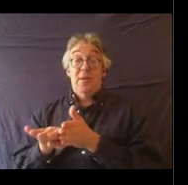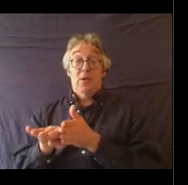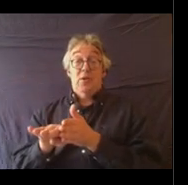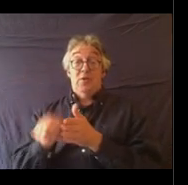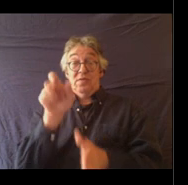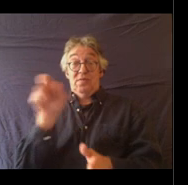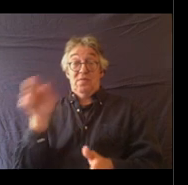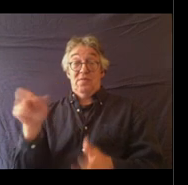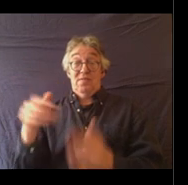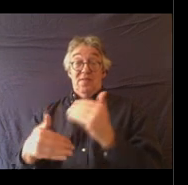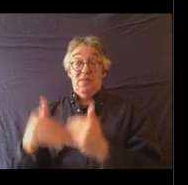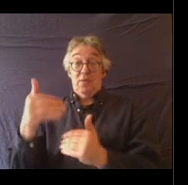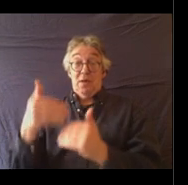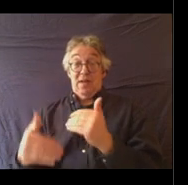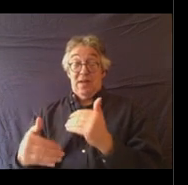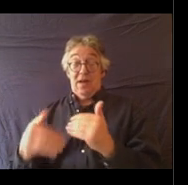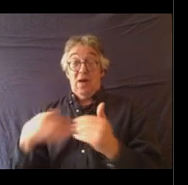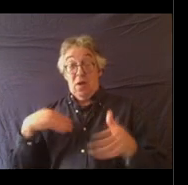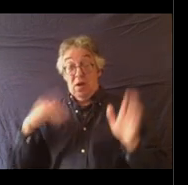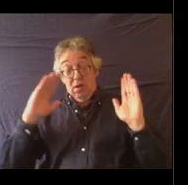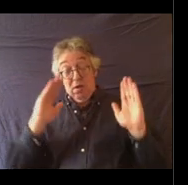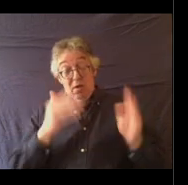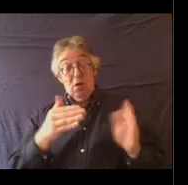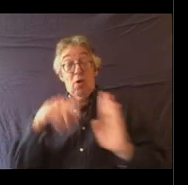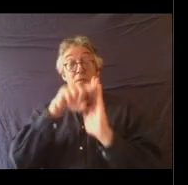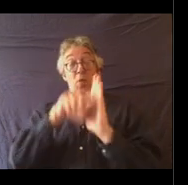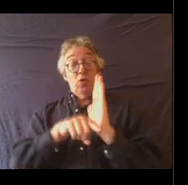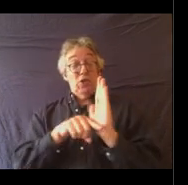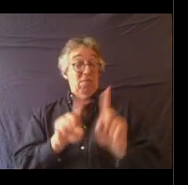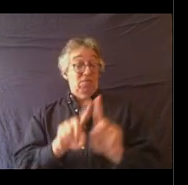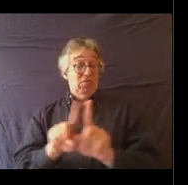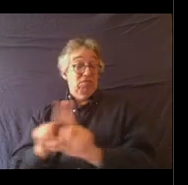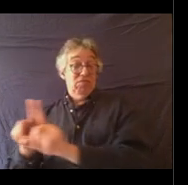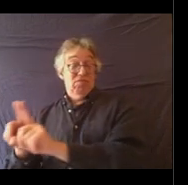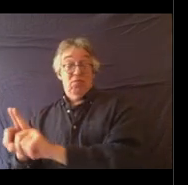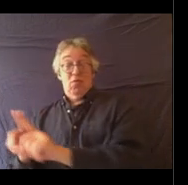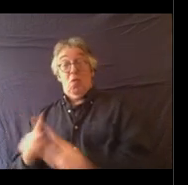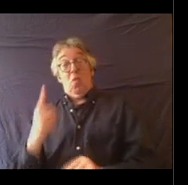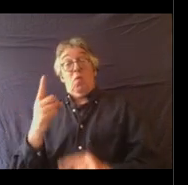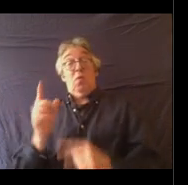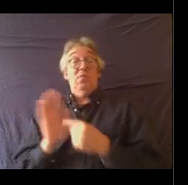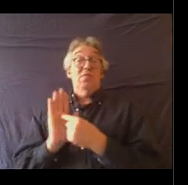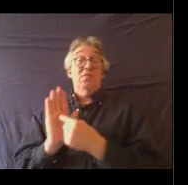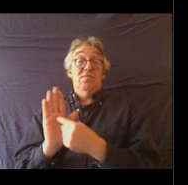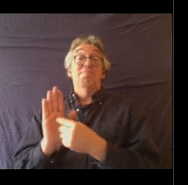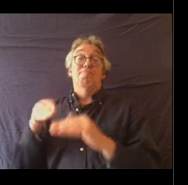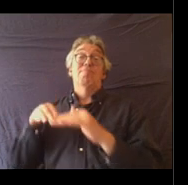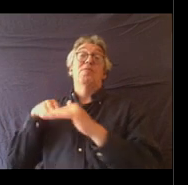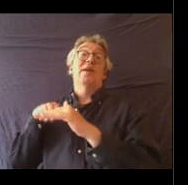on different policy areas, of which one is accessibility, and of course also accessibility to